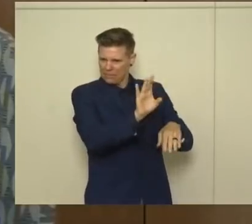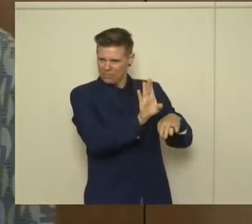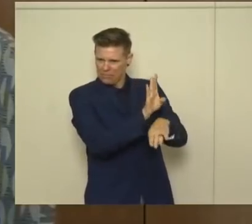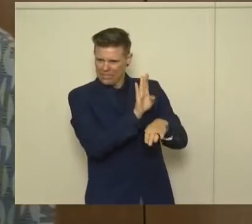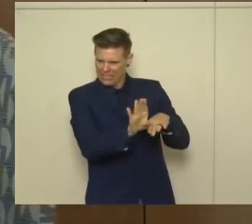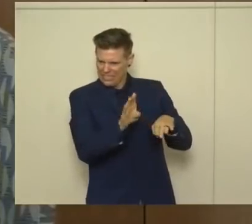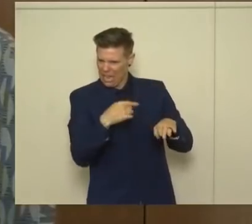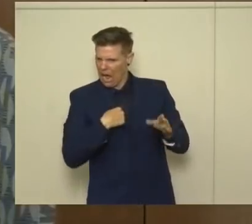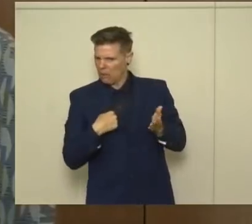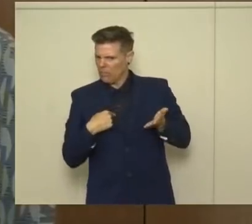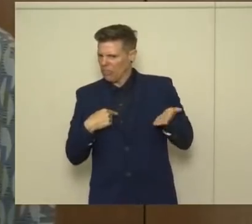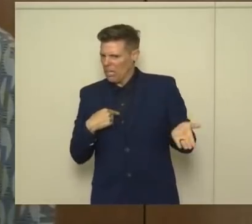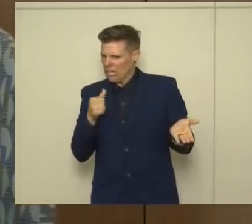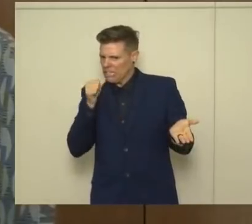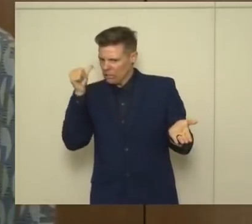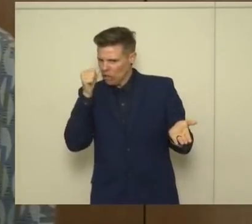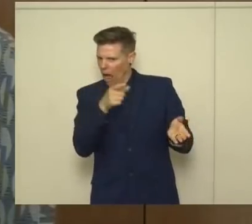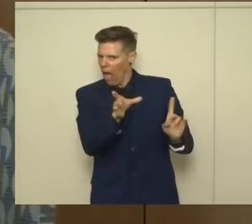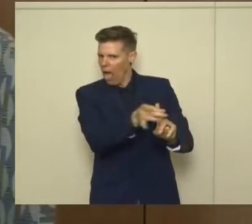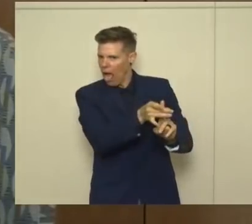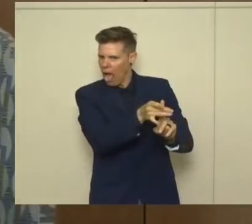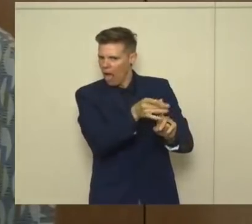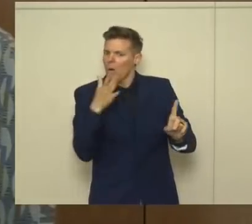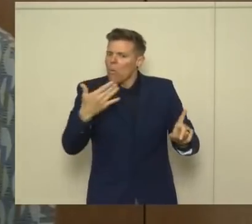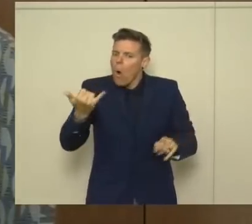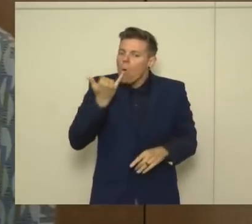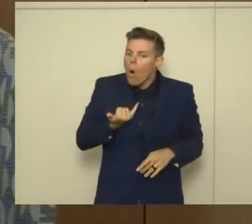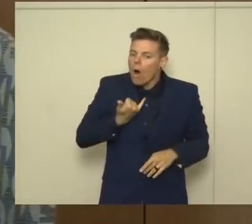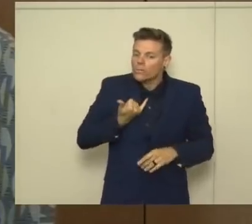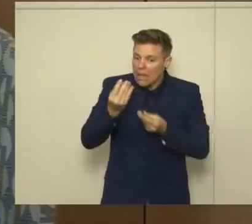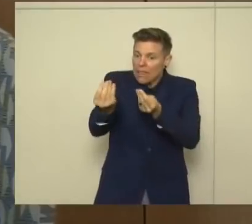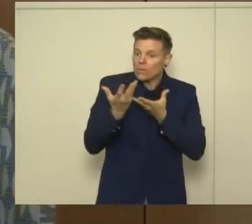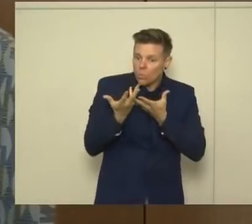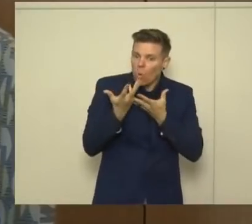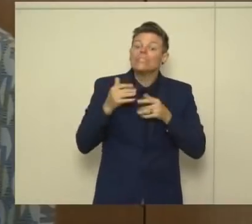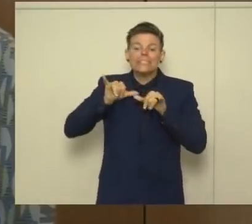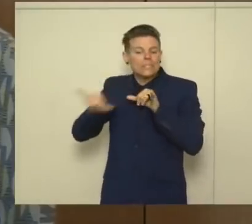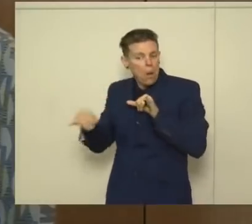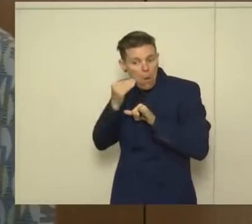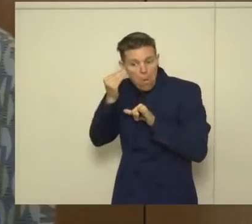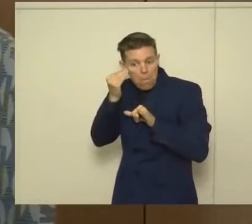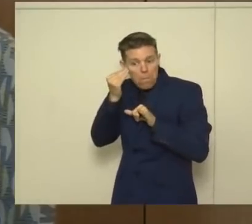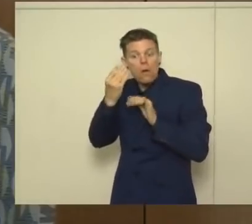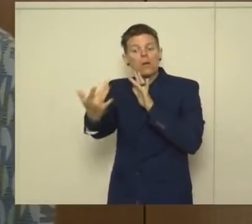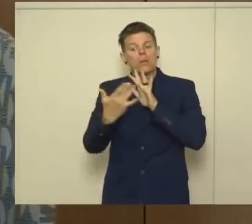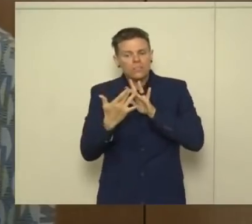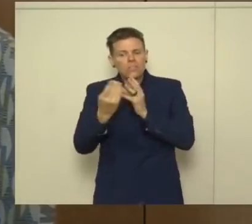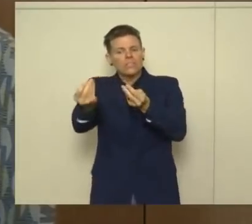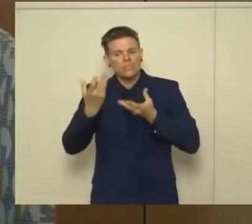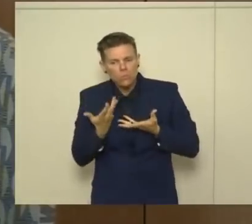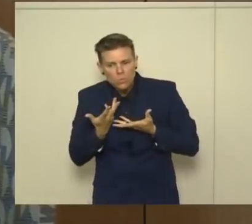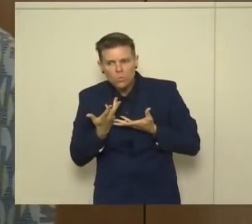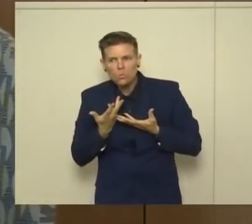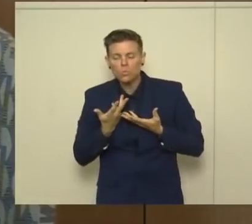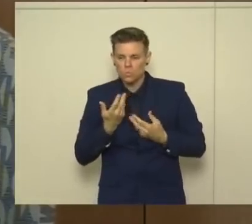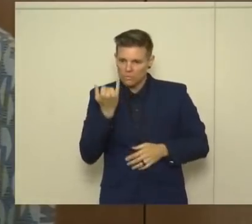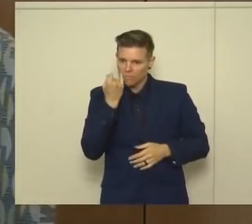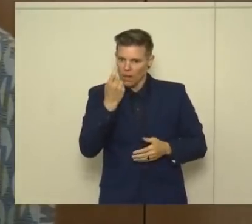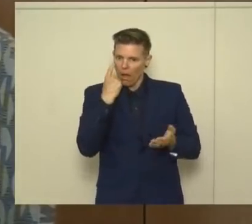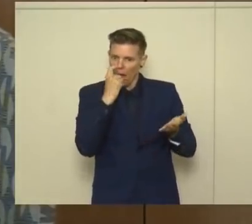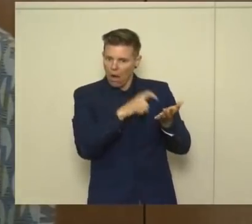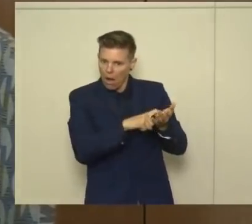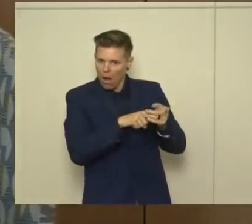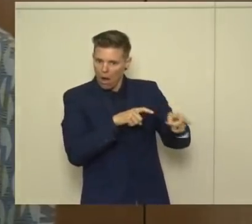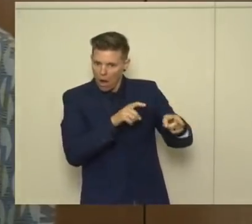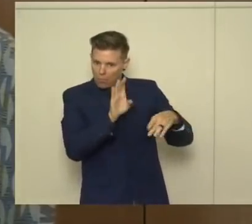us. Self-isolate. Don't go out, or quarantine yourself. Don't go out. This really helps us until we know whether or not